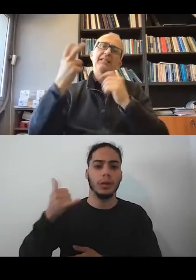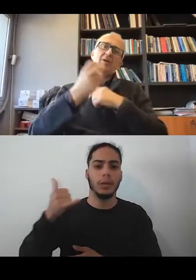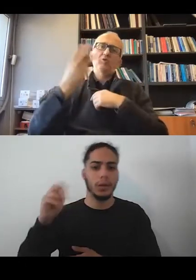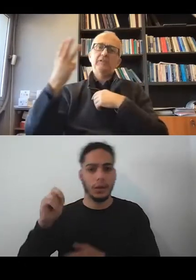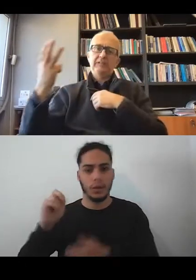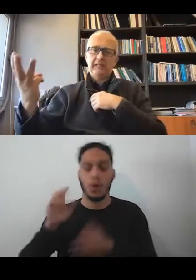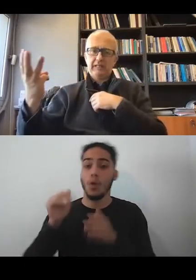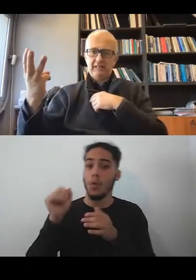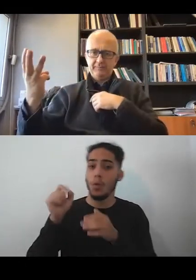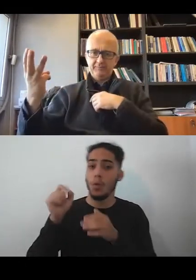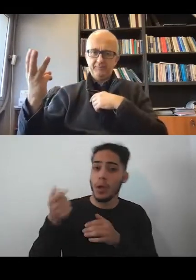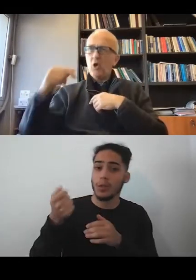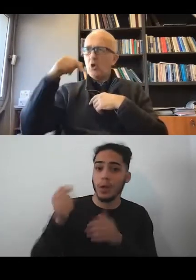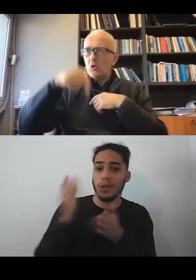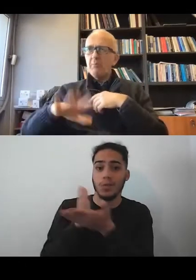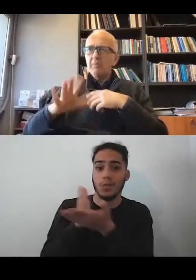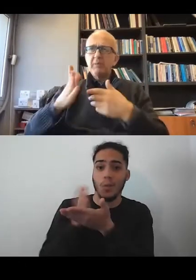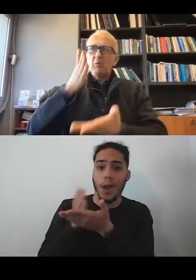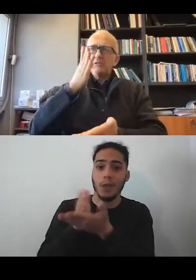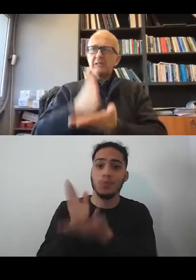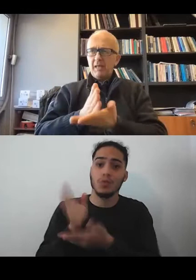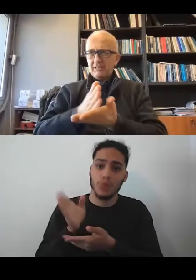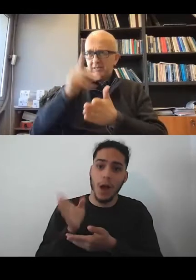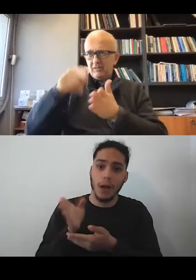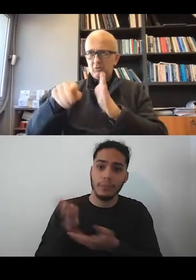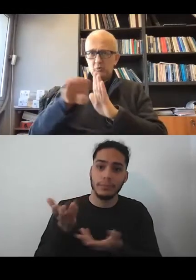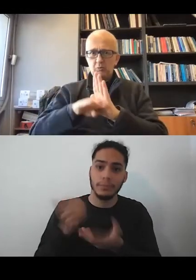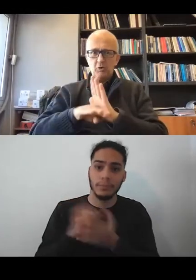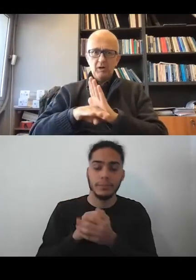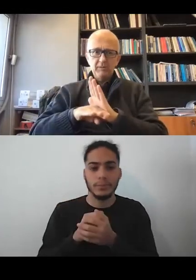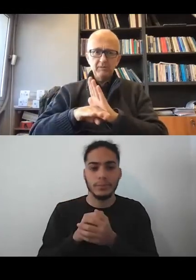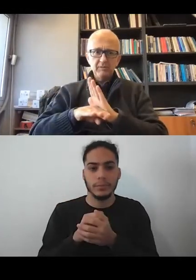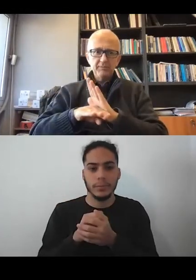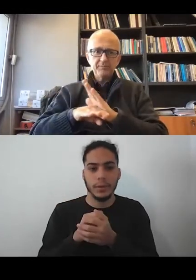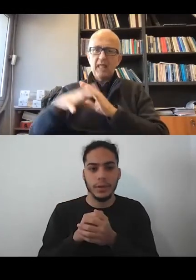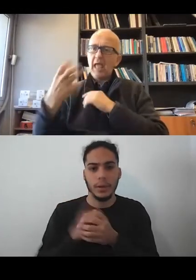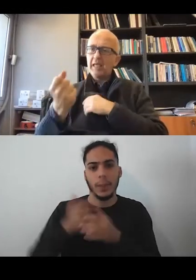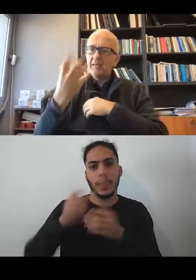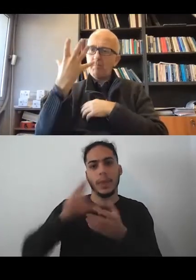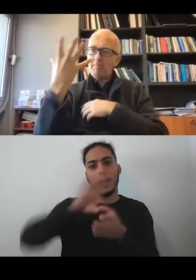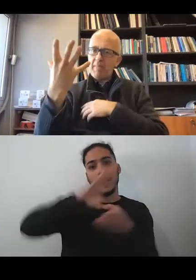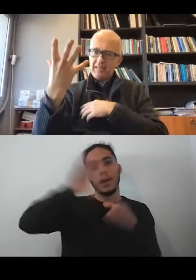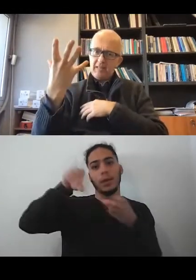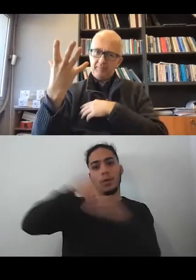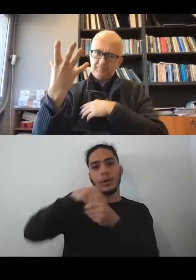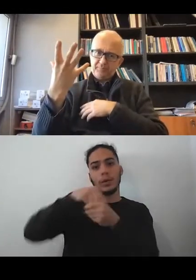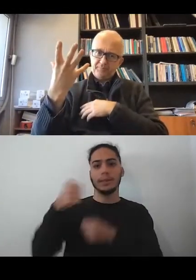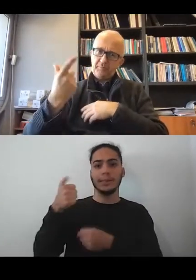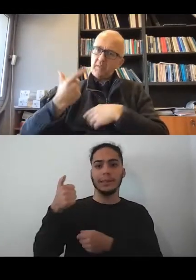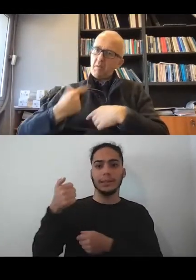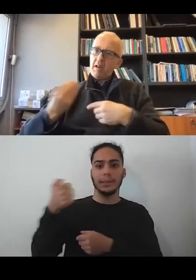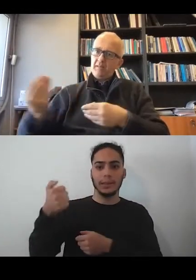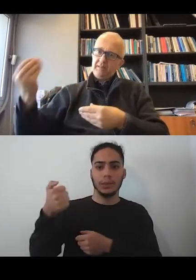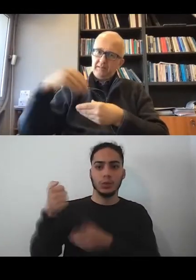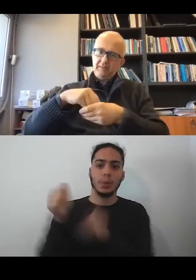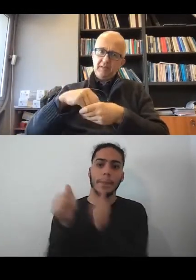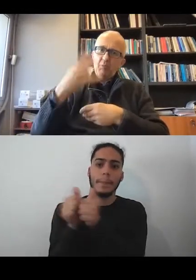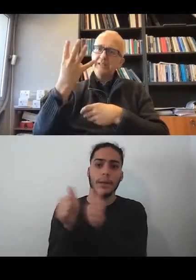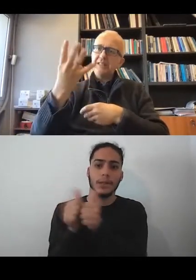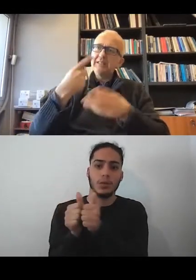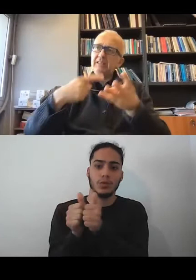project. It involves 5 partners from 4 different